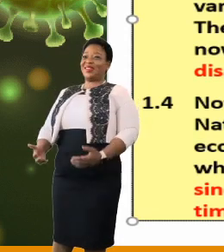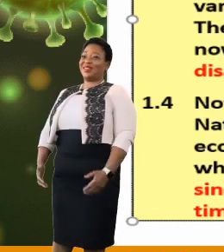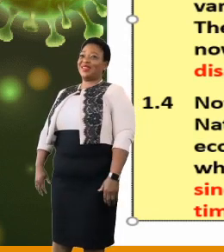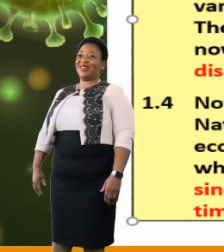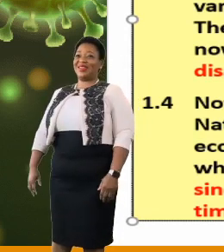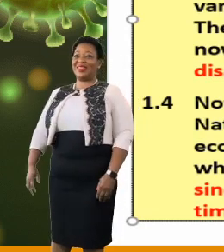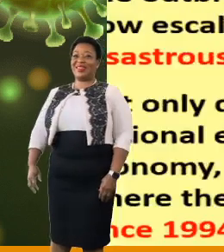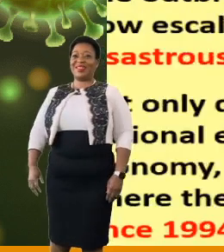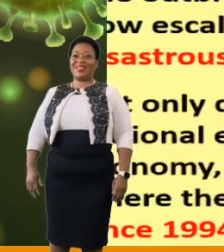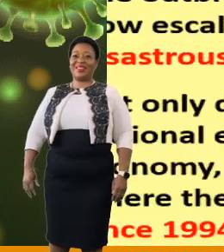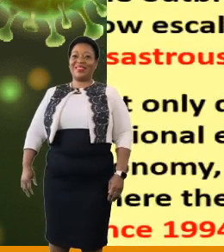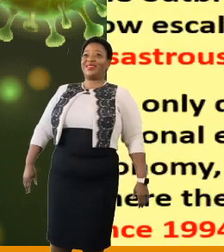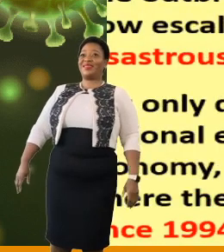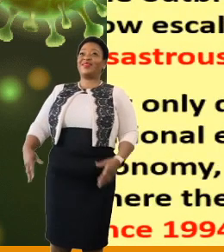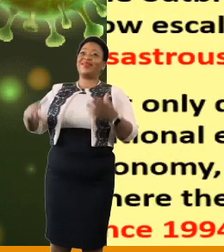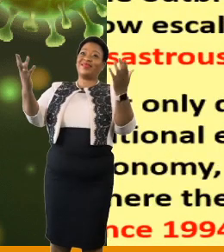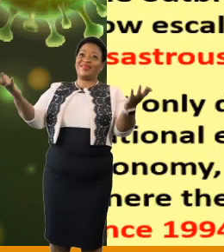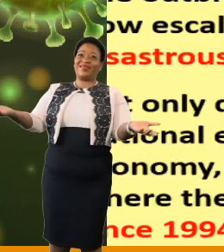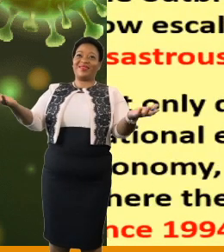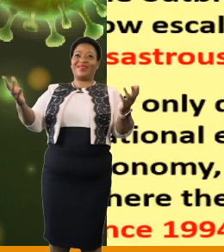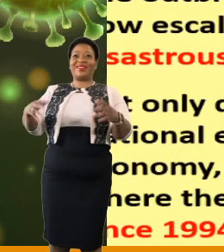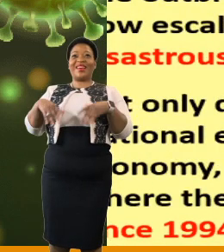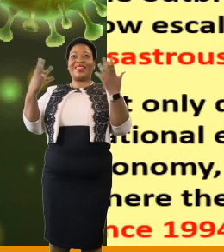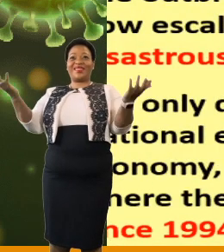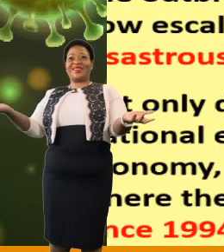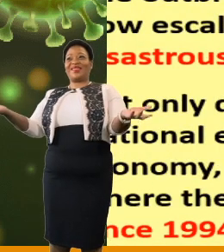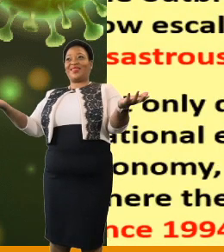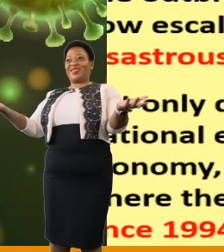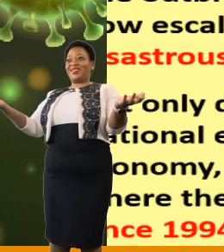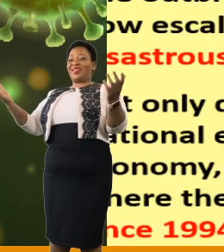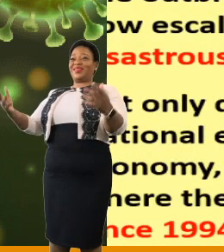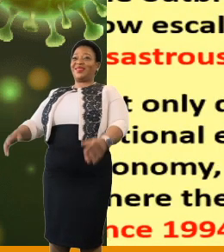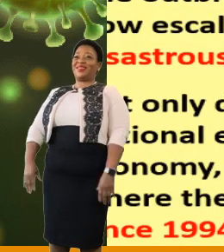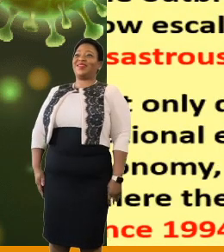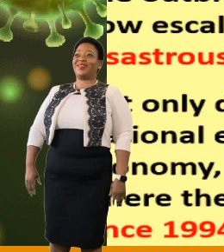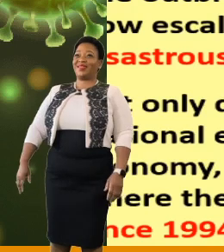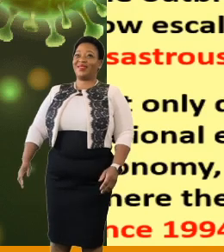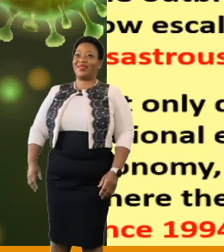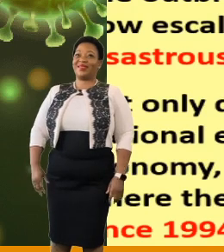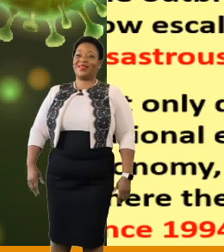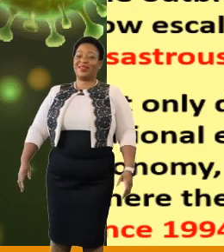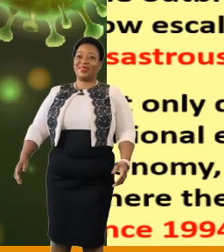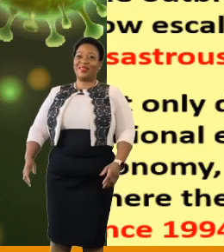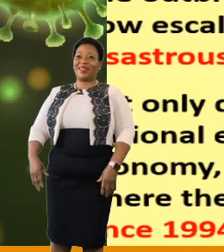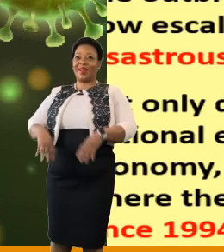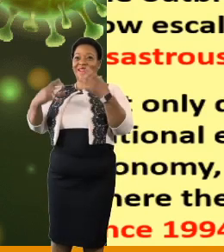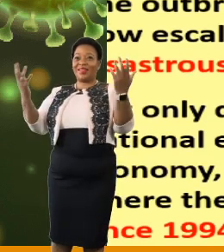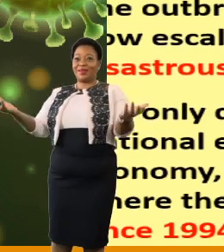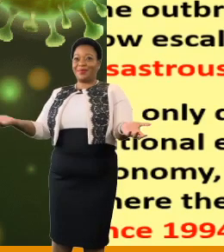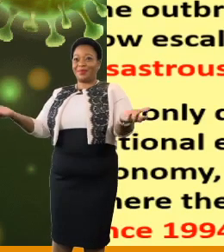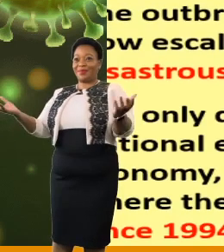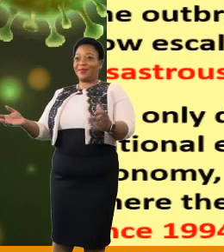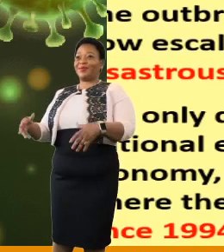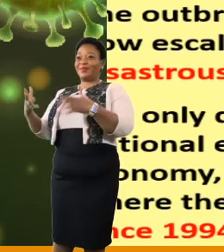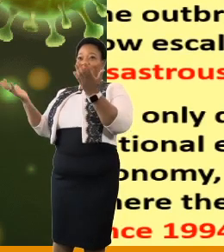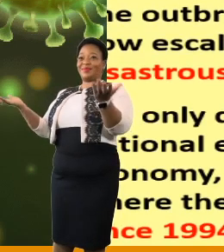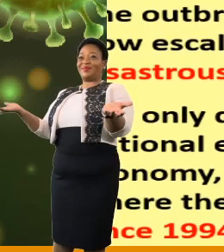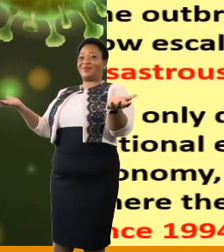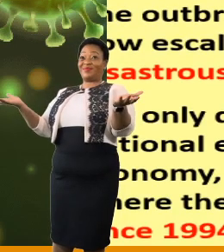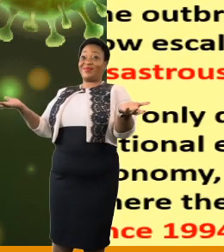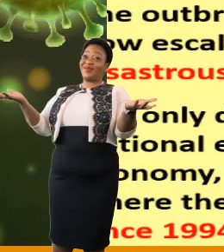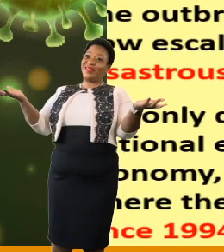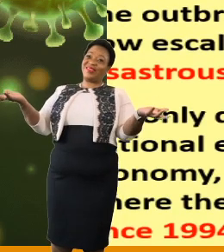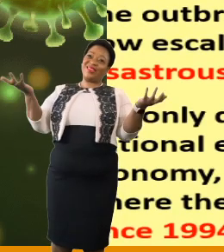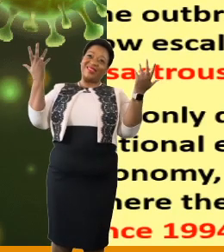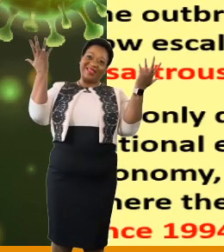mode. I hope that is better. We do it that way. So I just need to get the speakers out